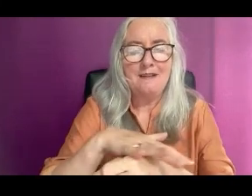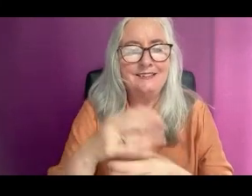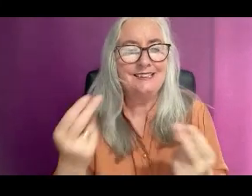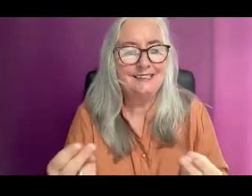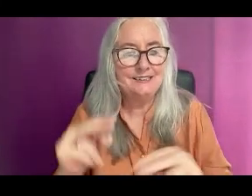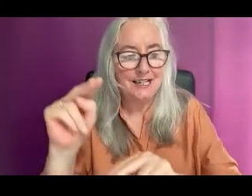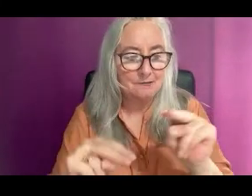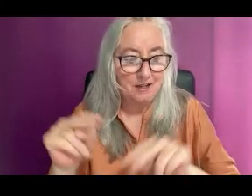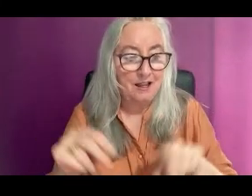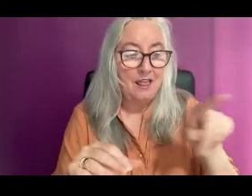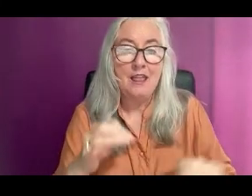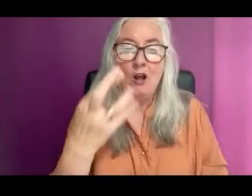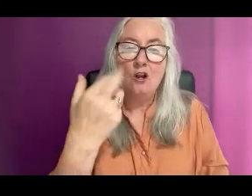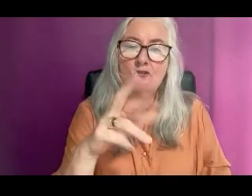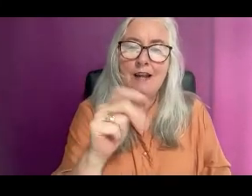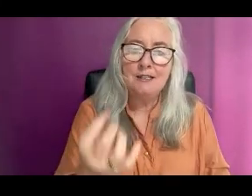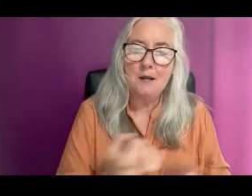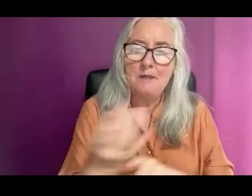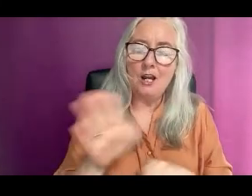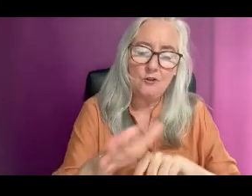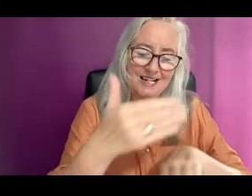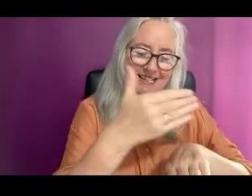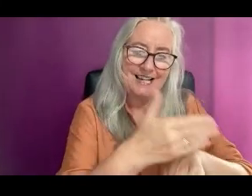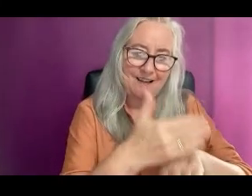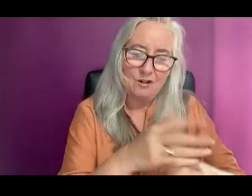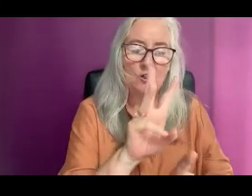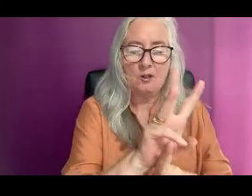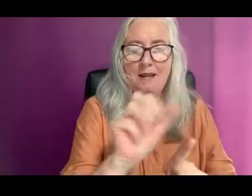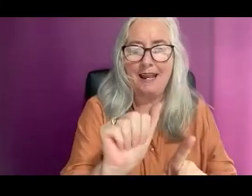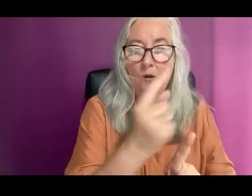This grant is applied for through the employee form, which is the WA1.